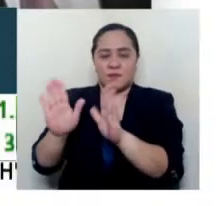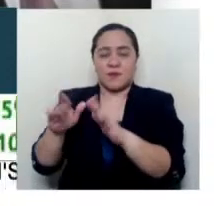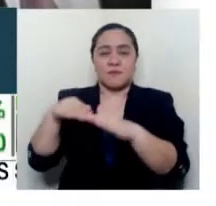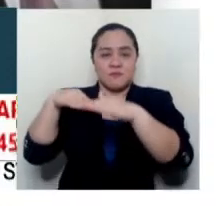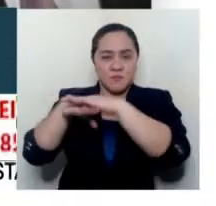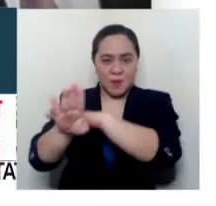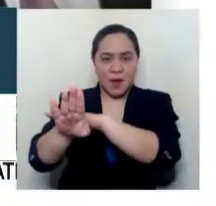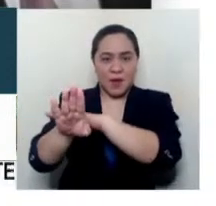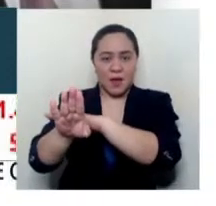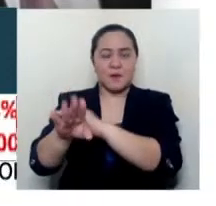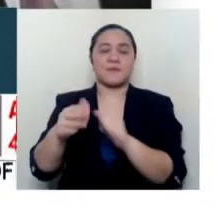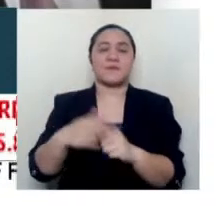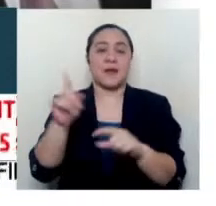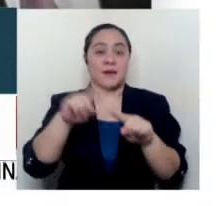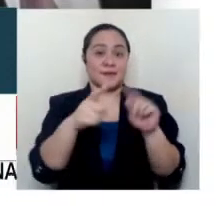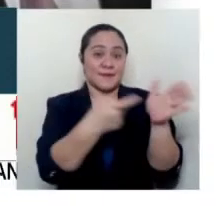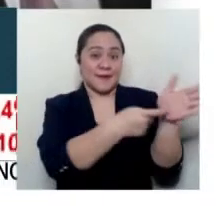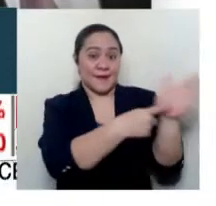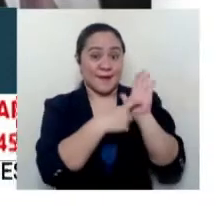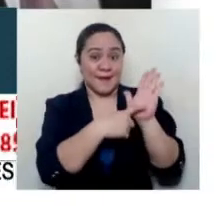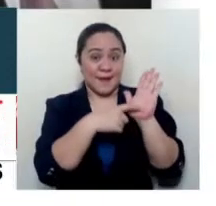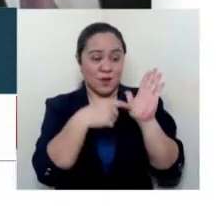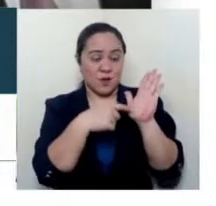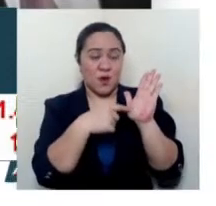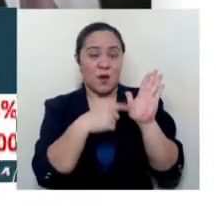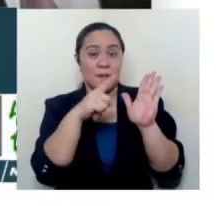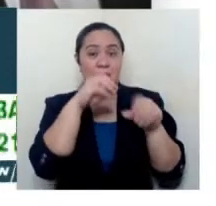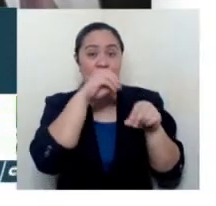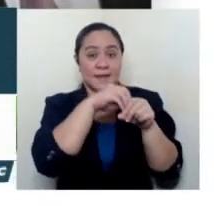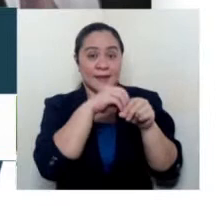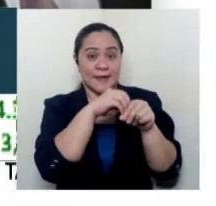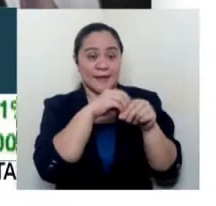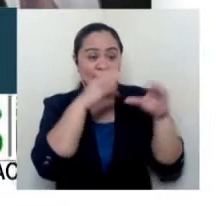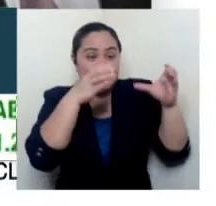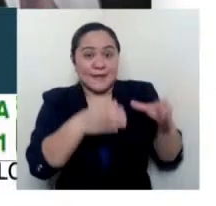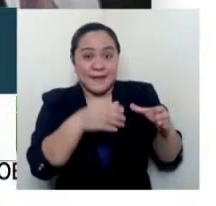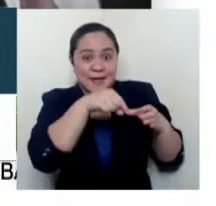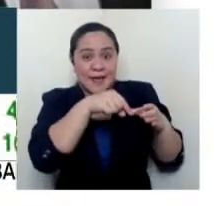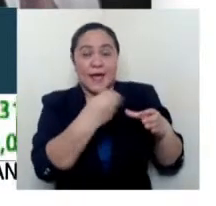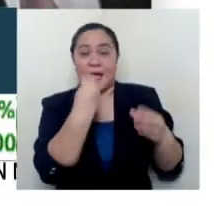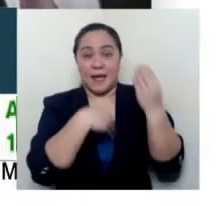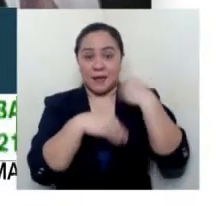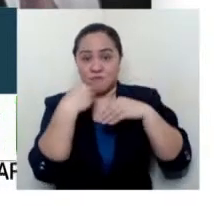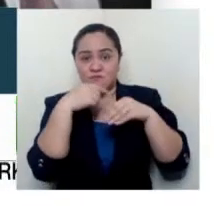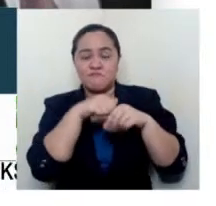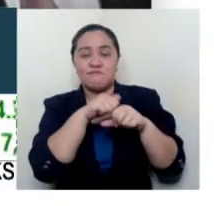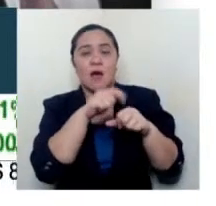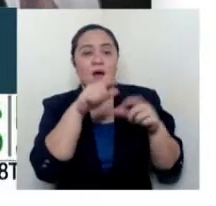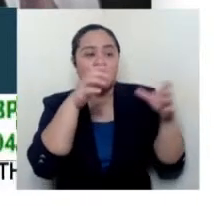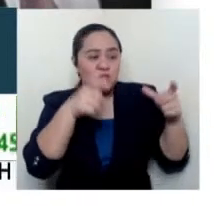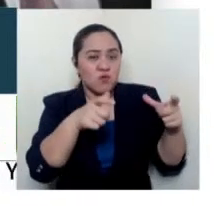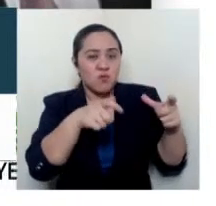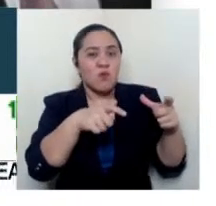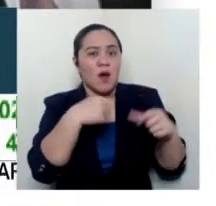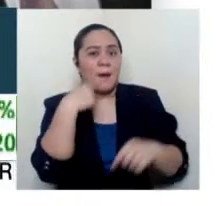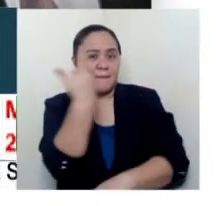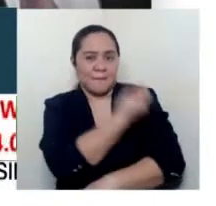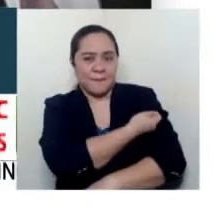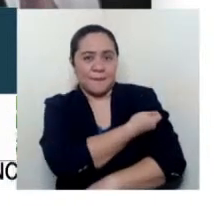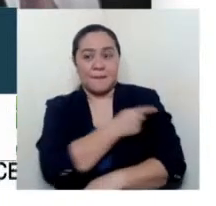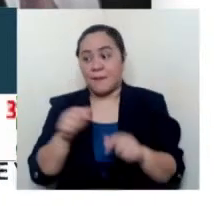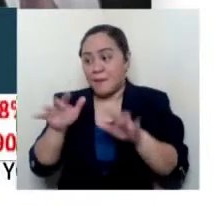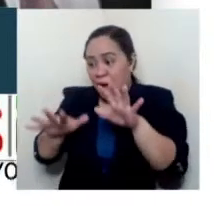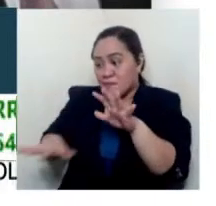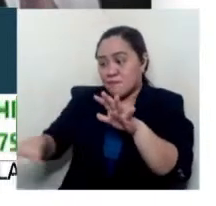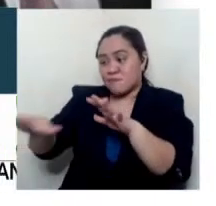Yung dating requirement natin, pag indoor vaccinated, generally speaking, no, except sa minors. At pag outdoor, open to all, vaccinated